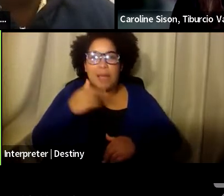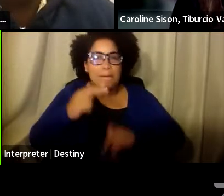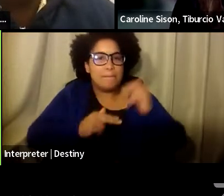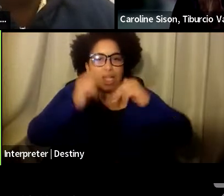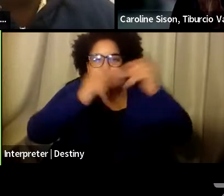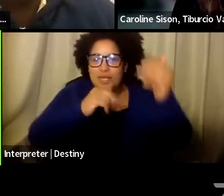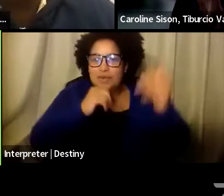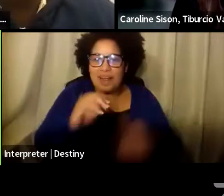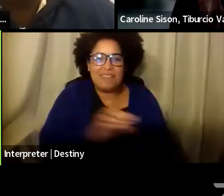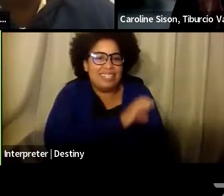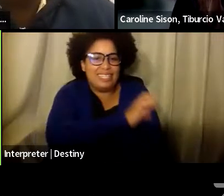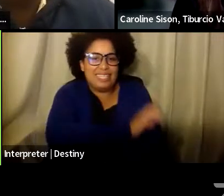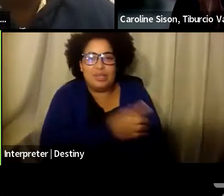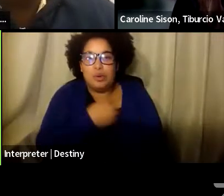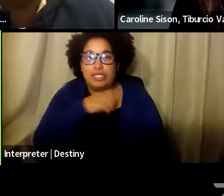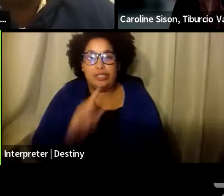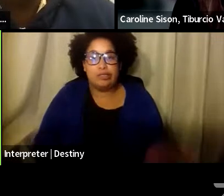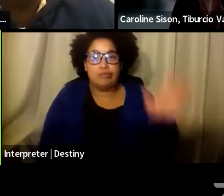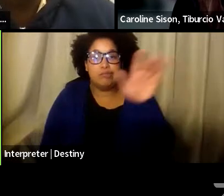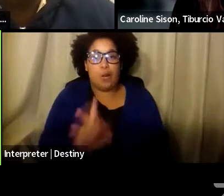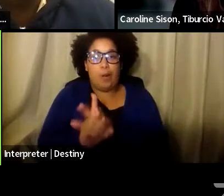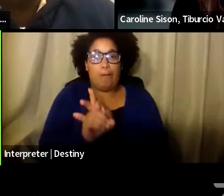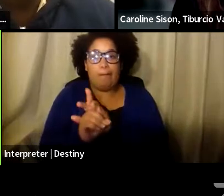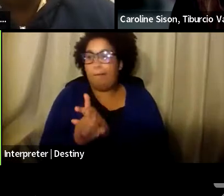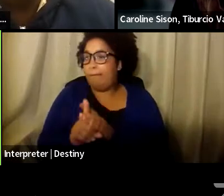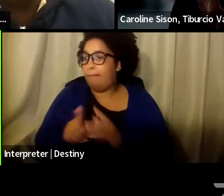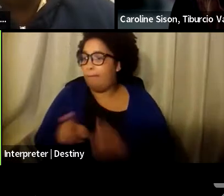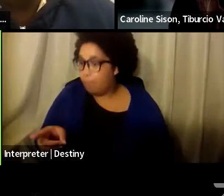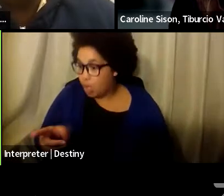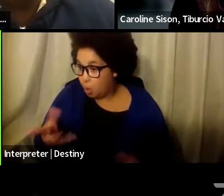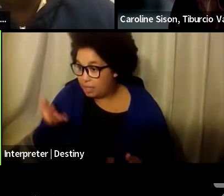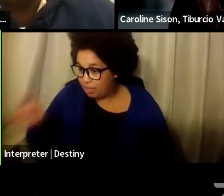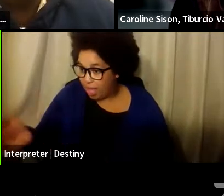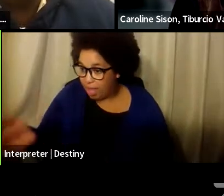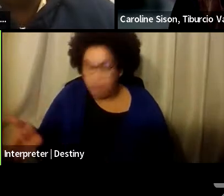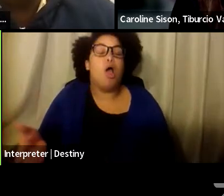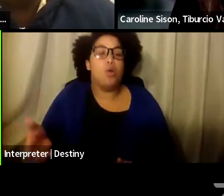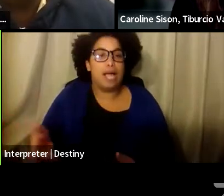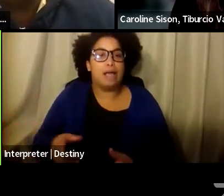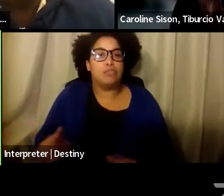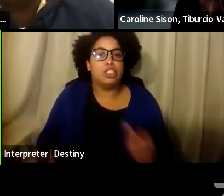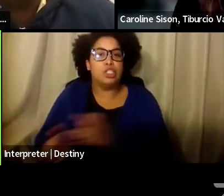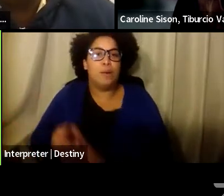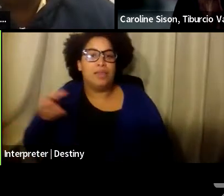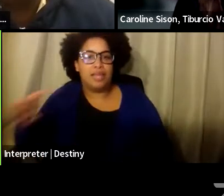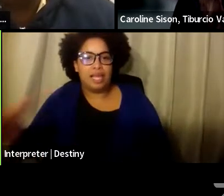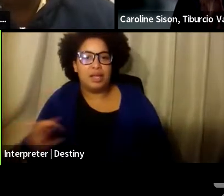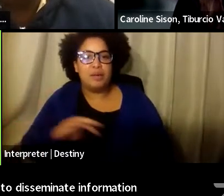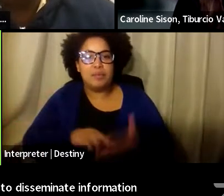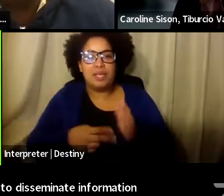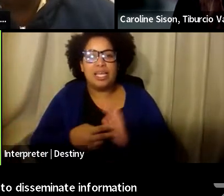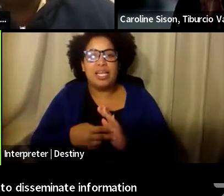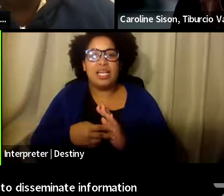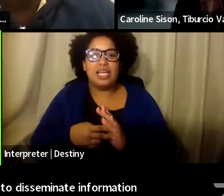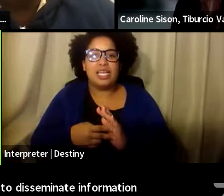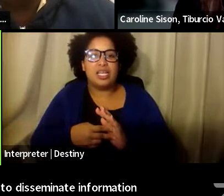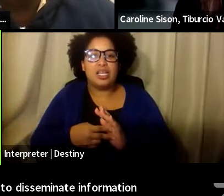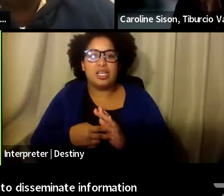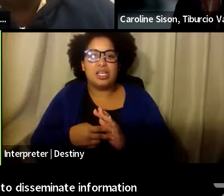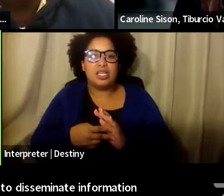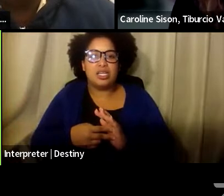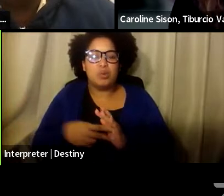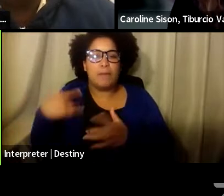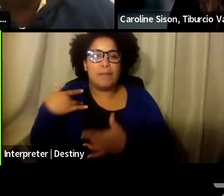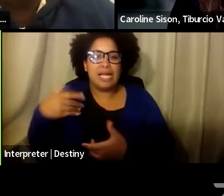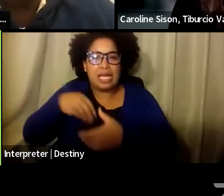clinic, we're really just showing up where our partners tell us we need to be. That means that we're reaching I feel like we're often